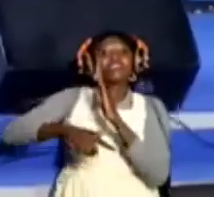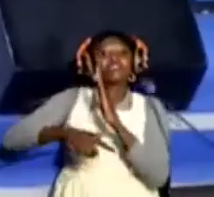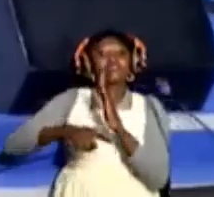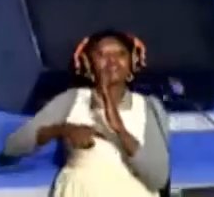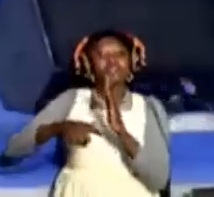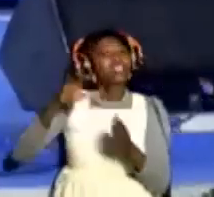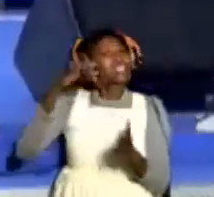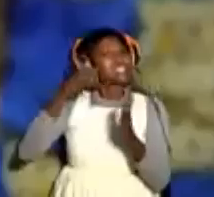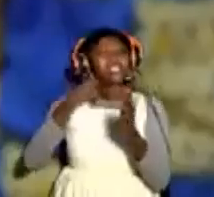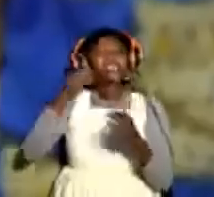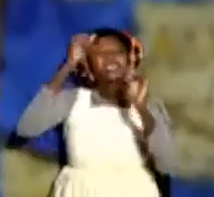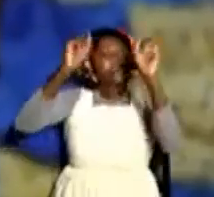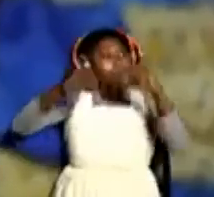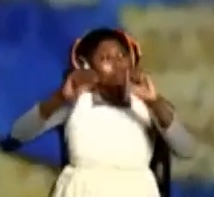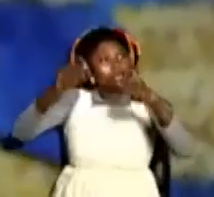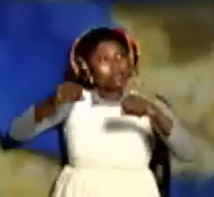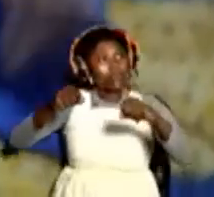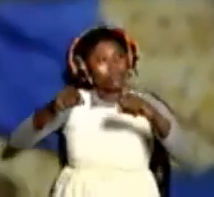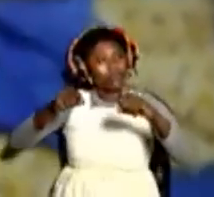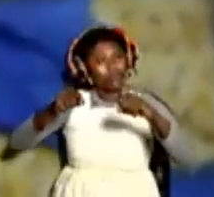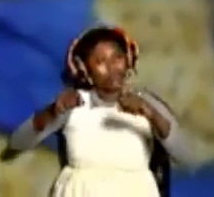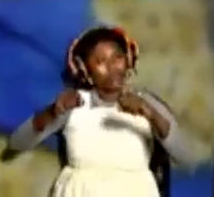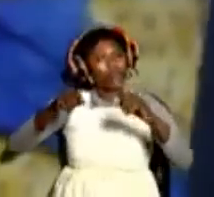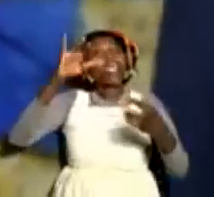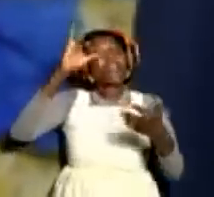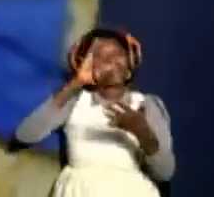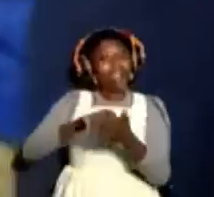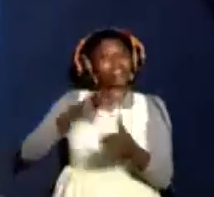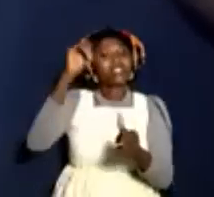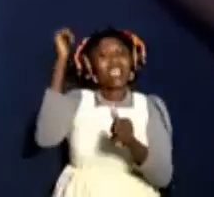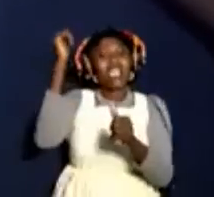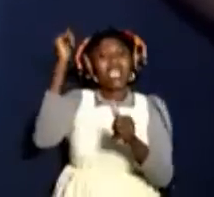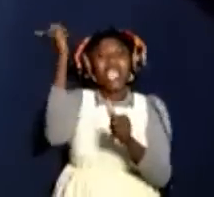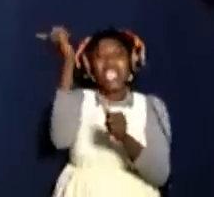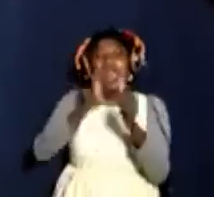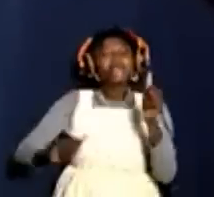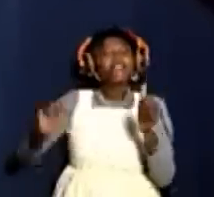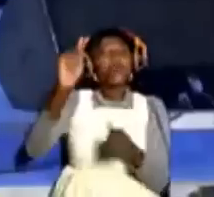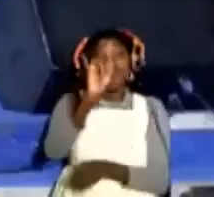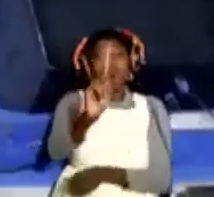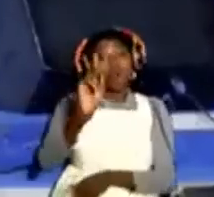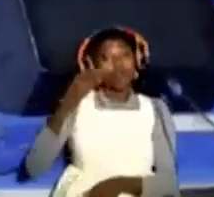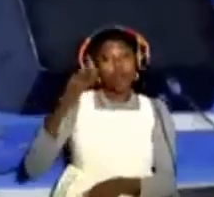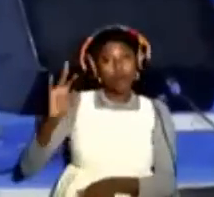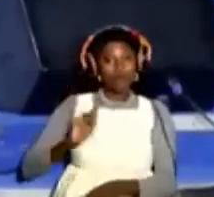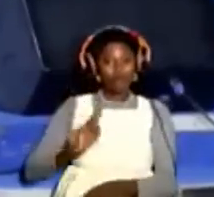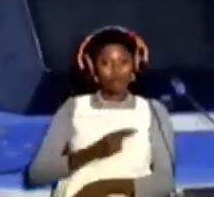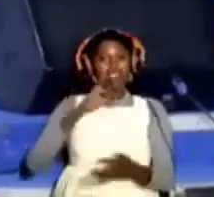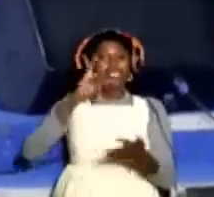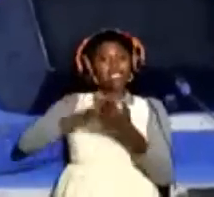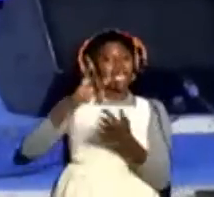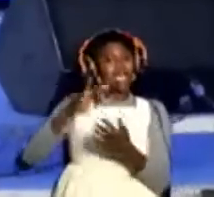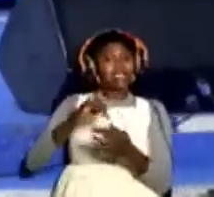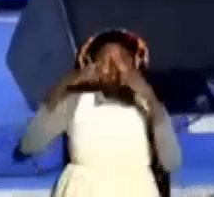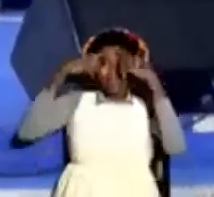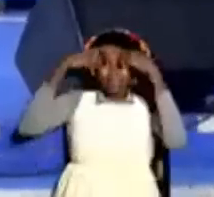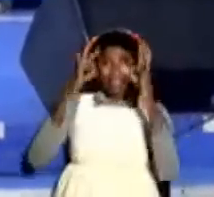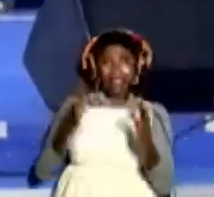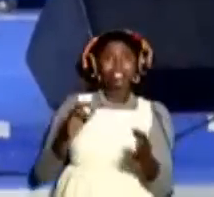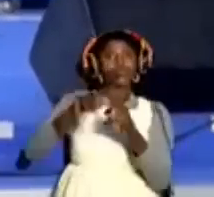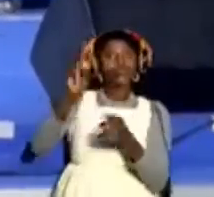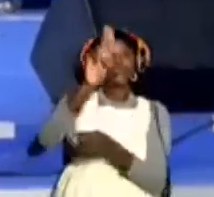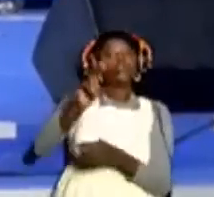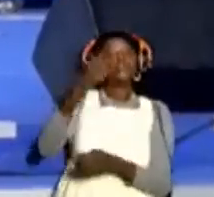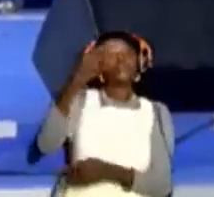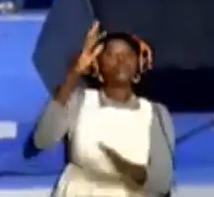It means it is possible that any and every one of us who chooses to be used of